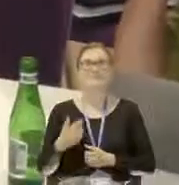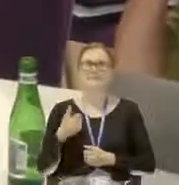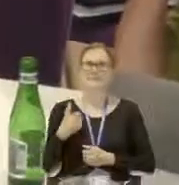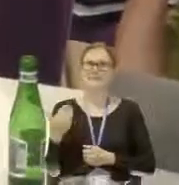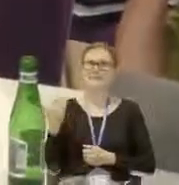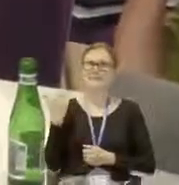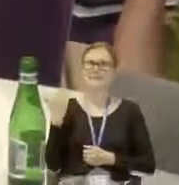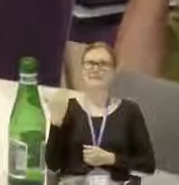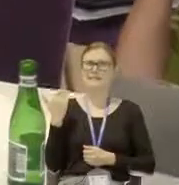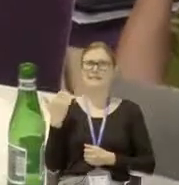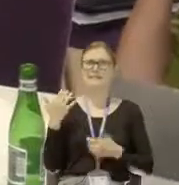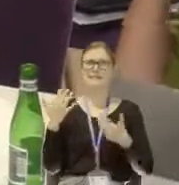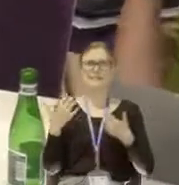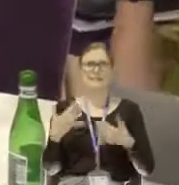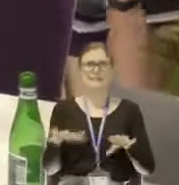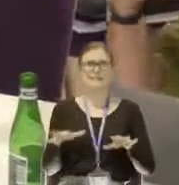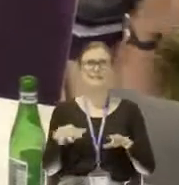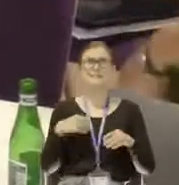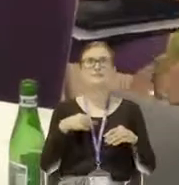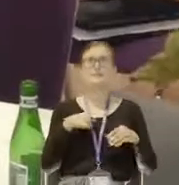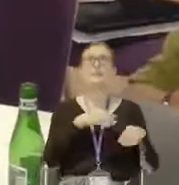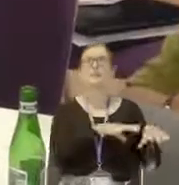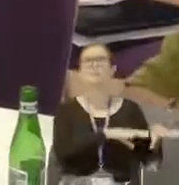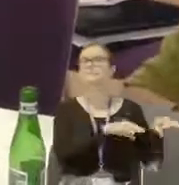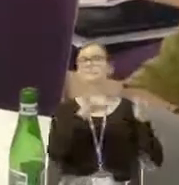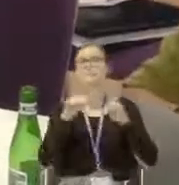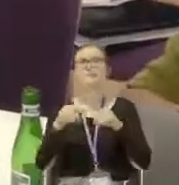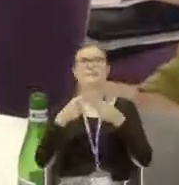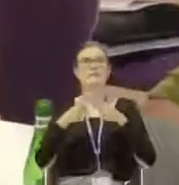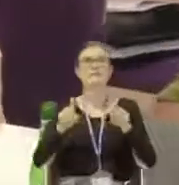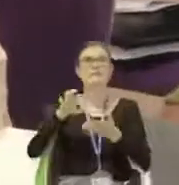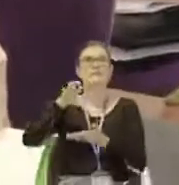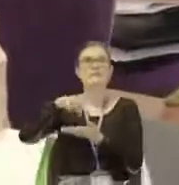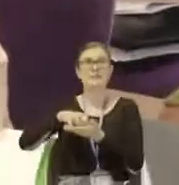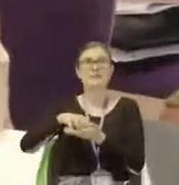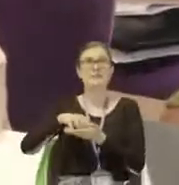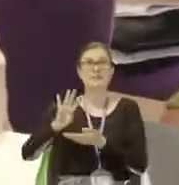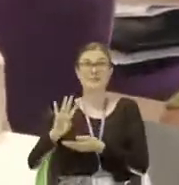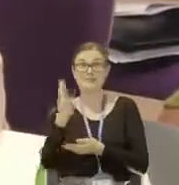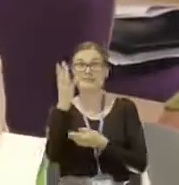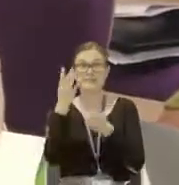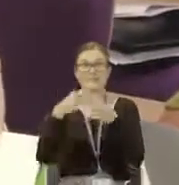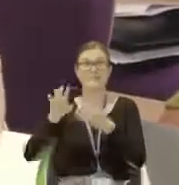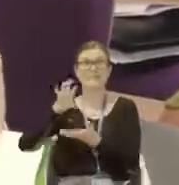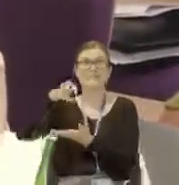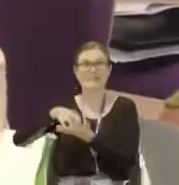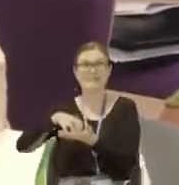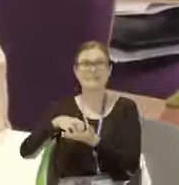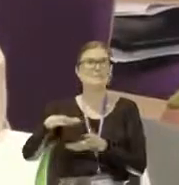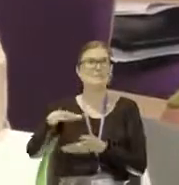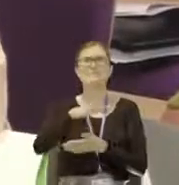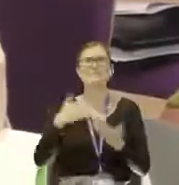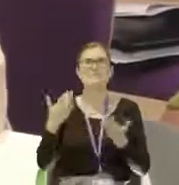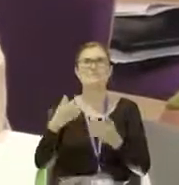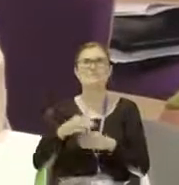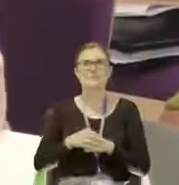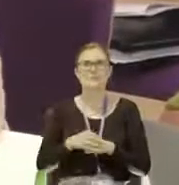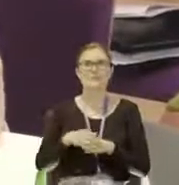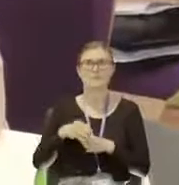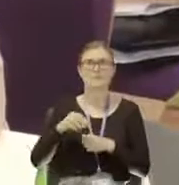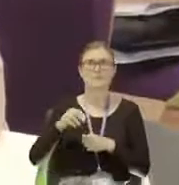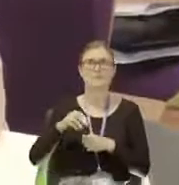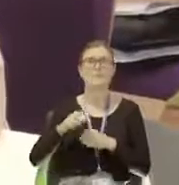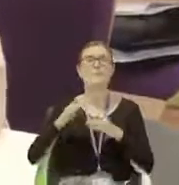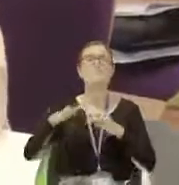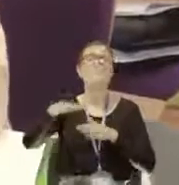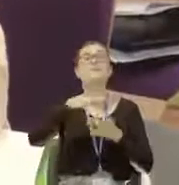my fourth town as mayor, as in Malaysia it is still elected and we don't talk about local democracy in Malaysia